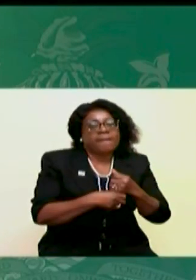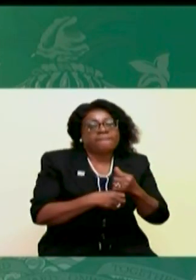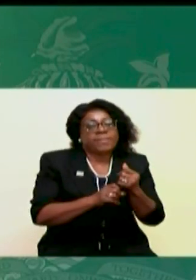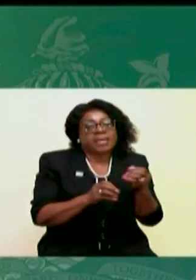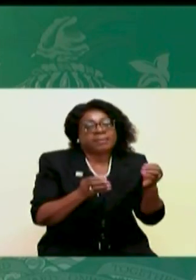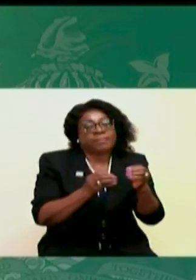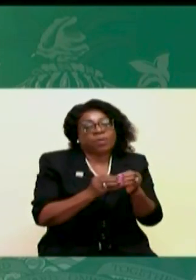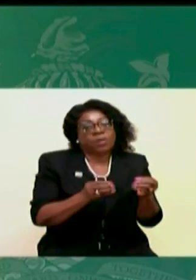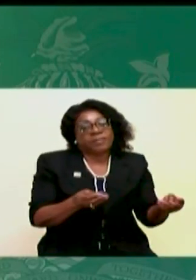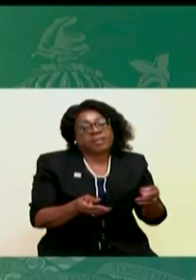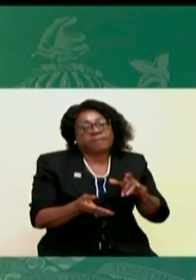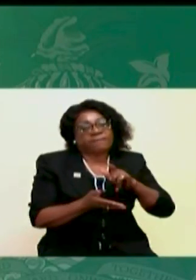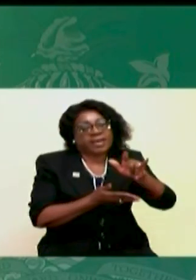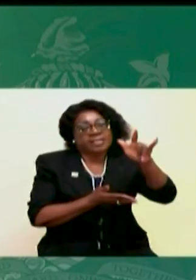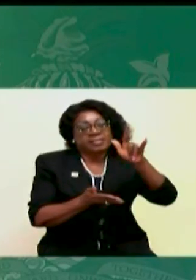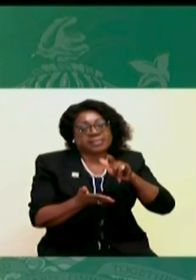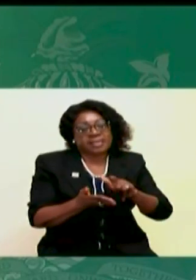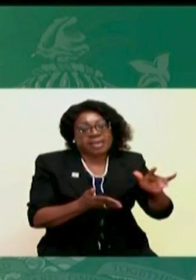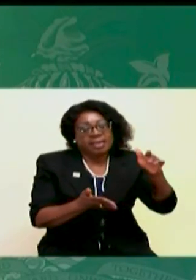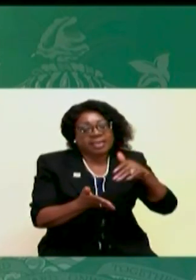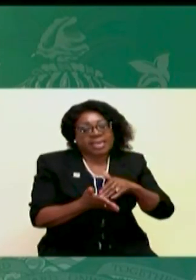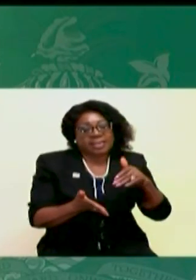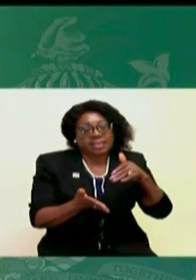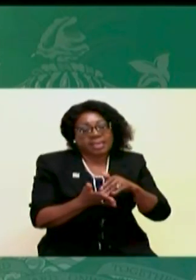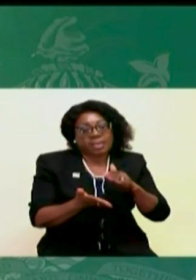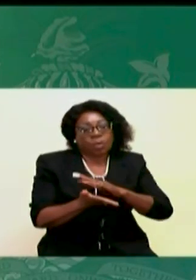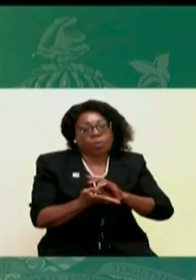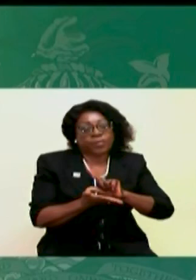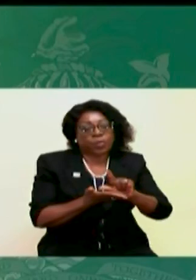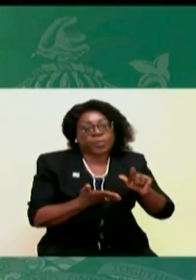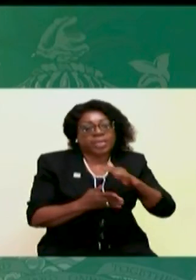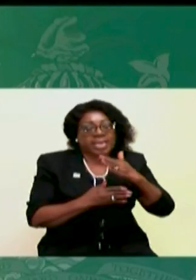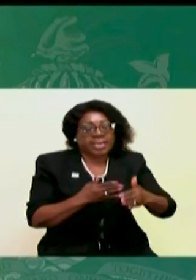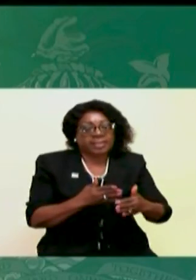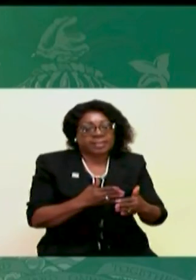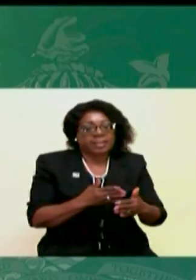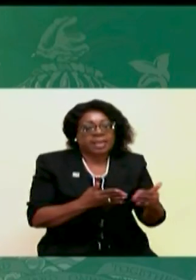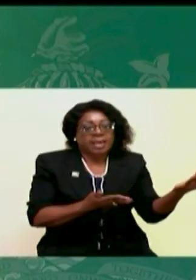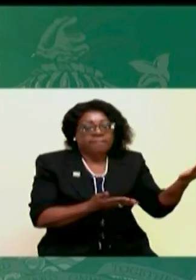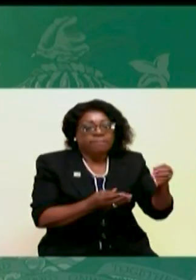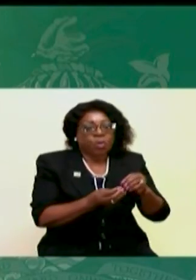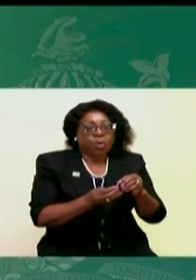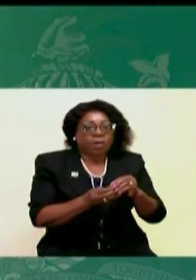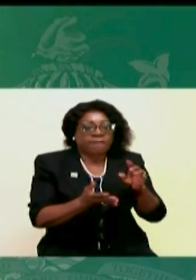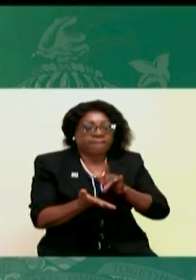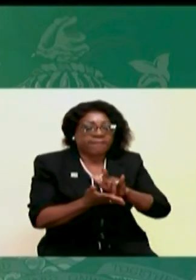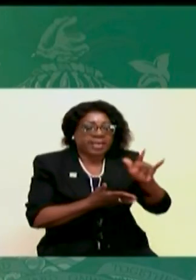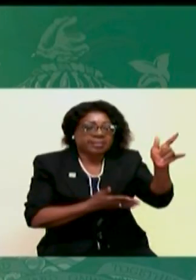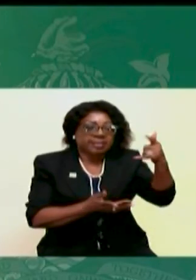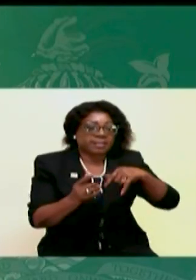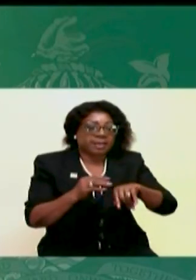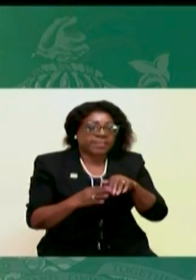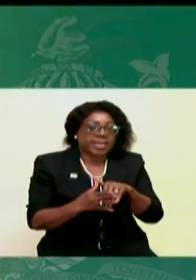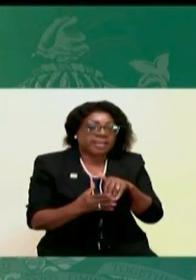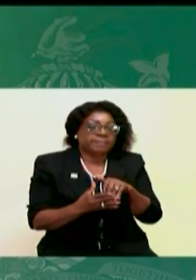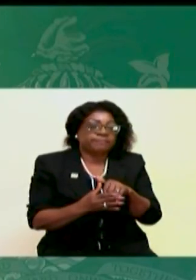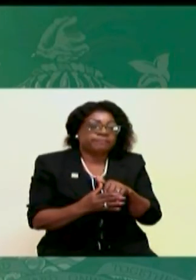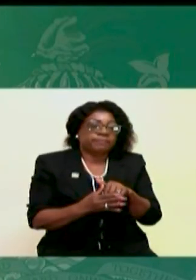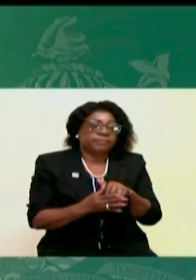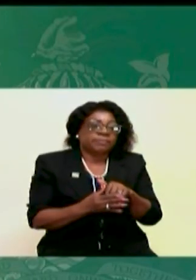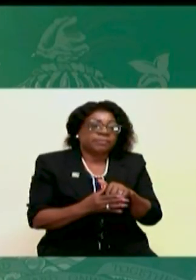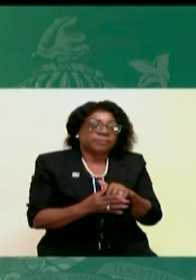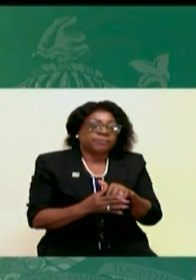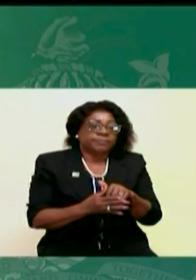the usual number of flights over the weekend, and charter flights had to be booked for the overages. Of